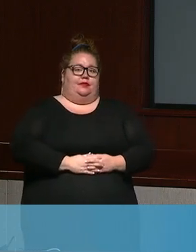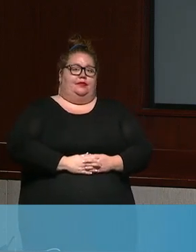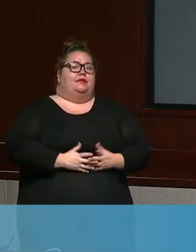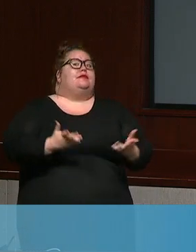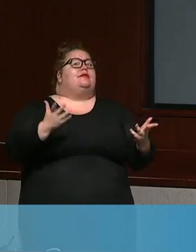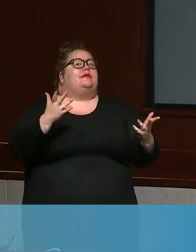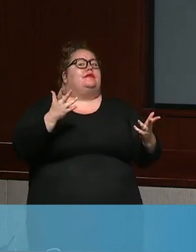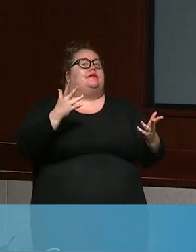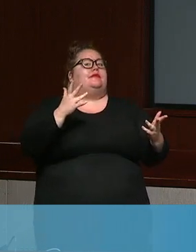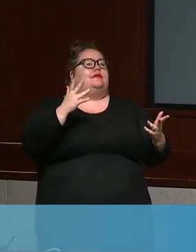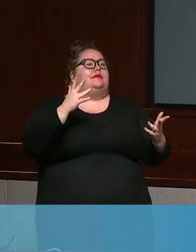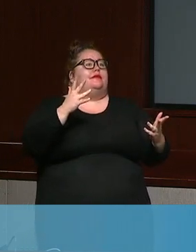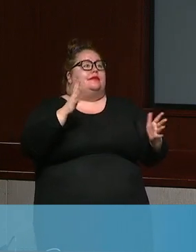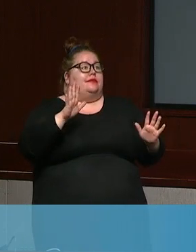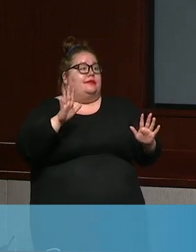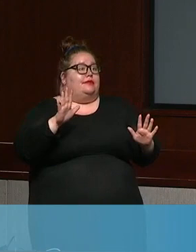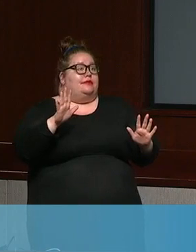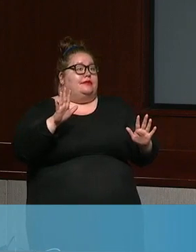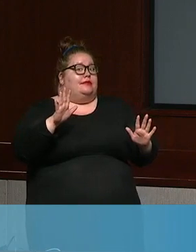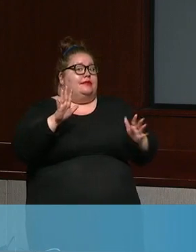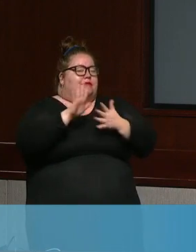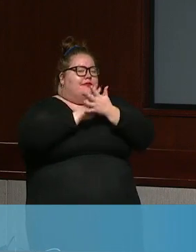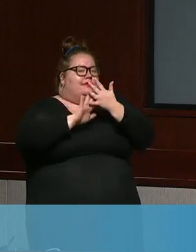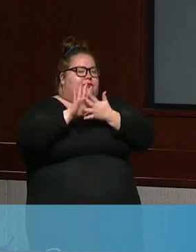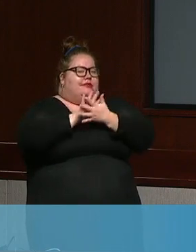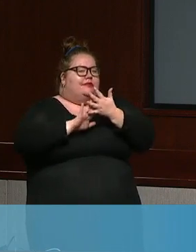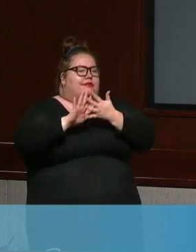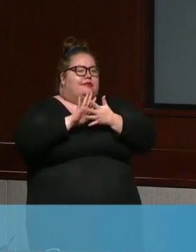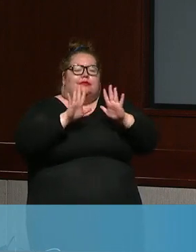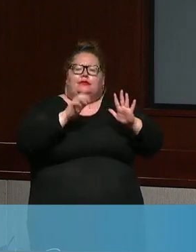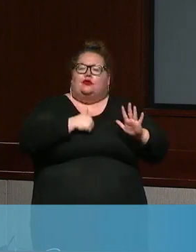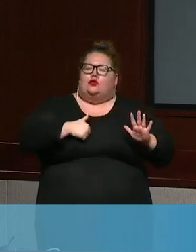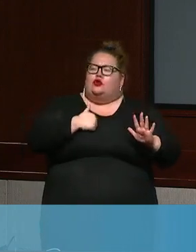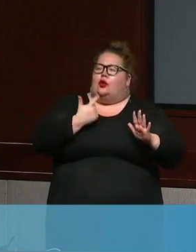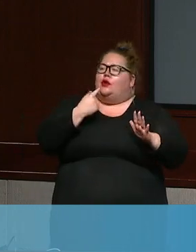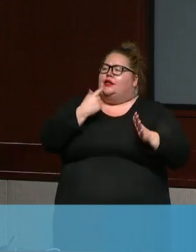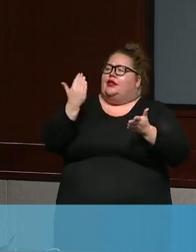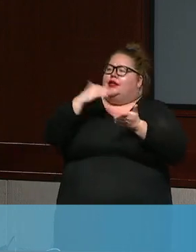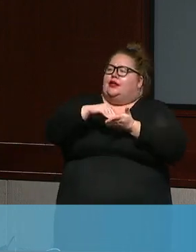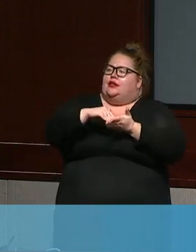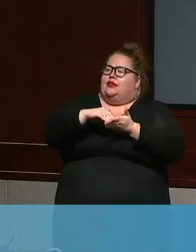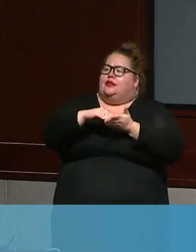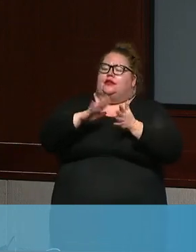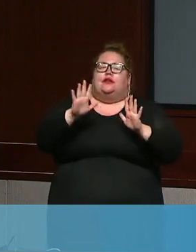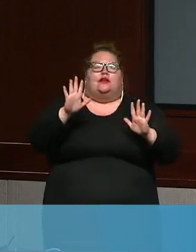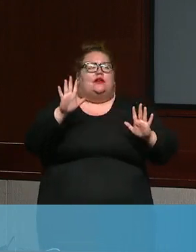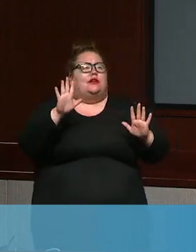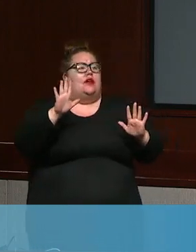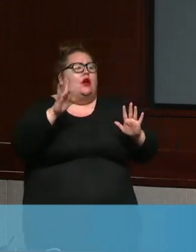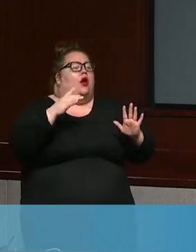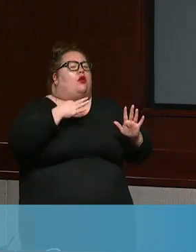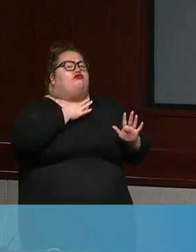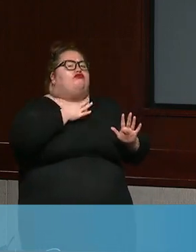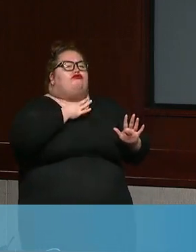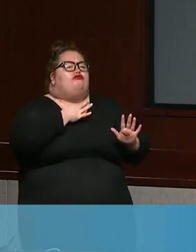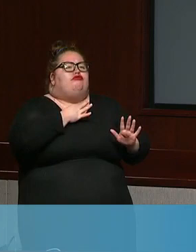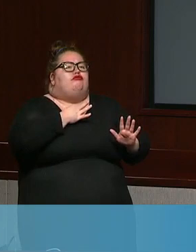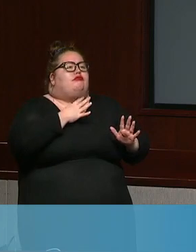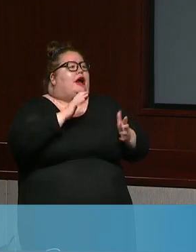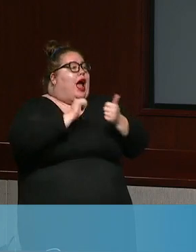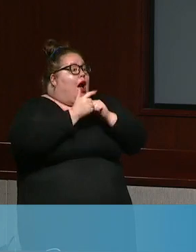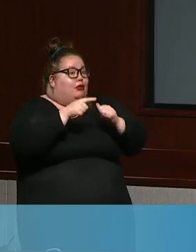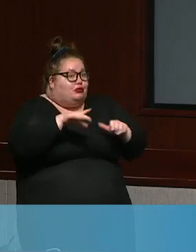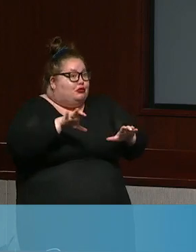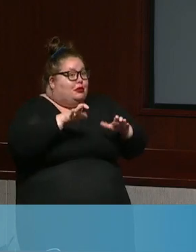Hey guys, how's everybody doing today? Sorry, say that again, Sam. I think we've got you. I was just wondering how everyone was doing.